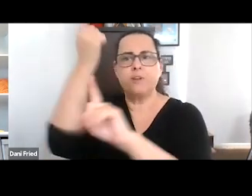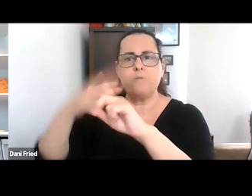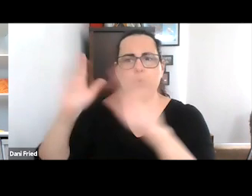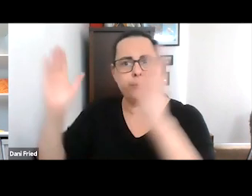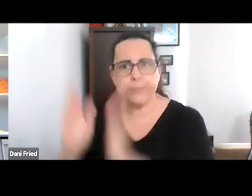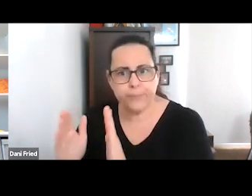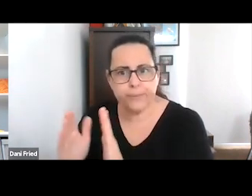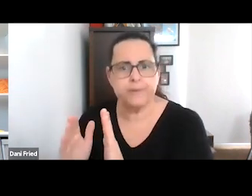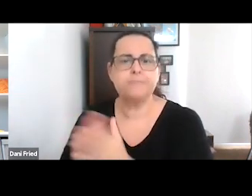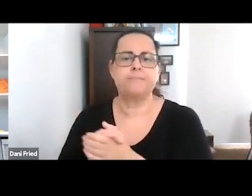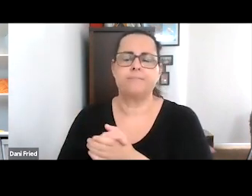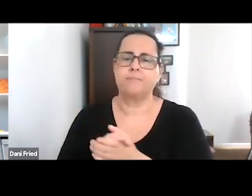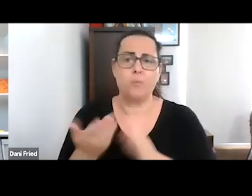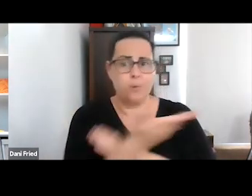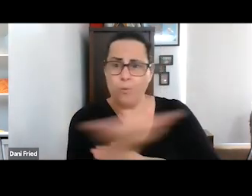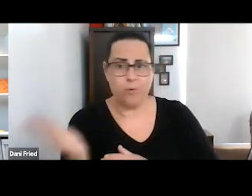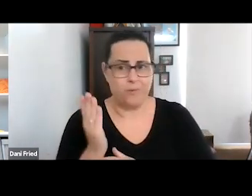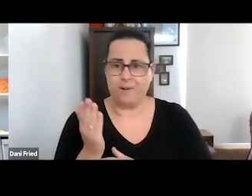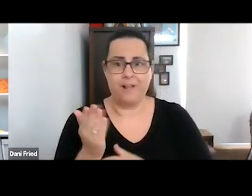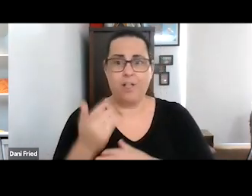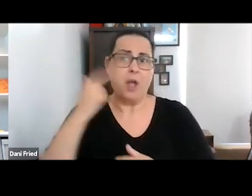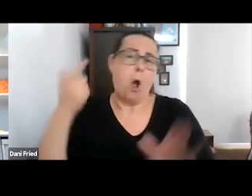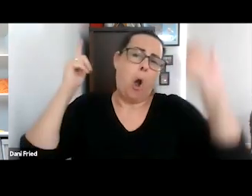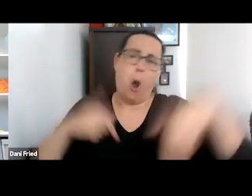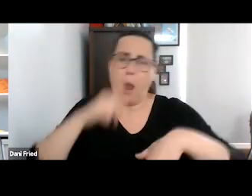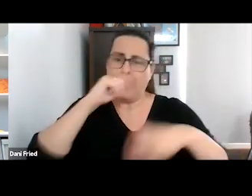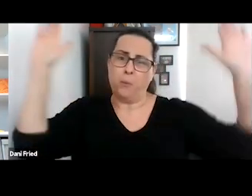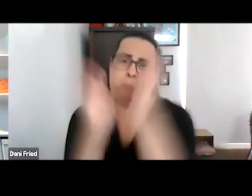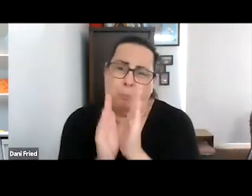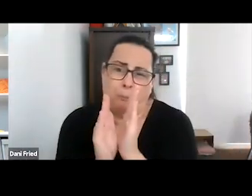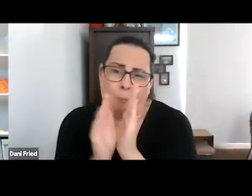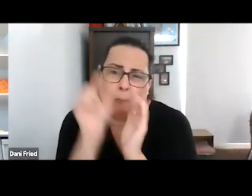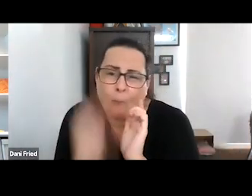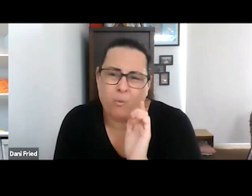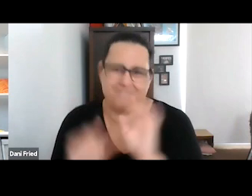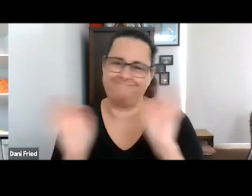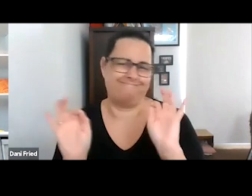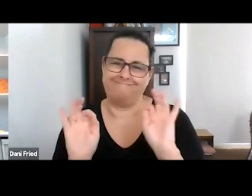overweight, everybody has unrealistic expectations or goals around losing weight.